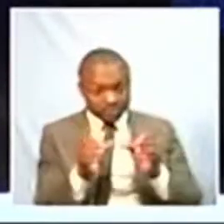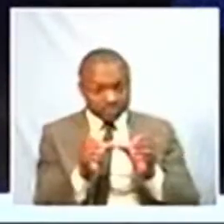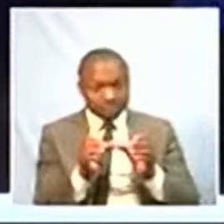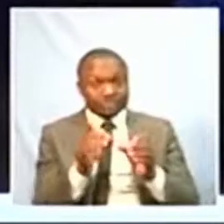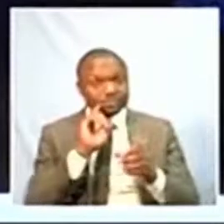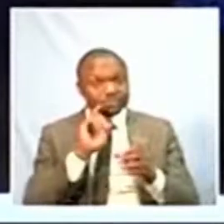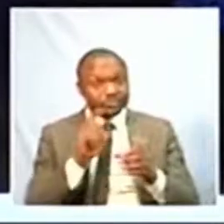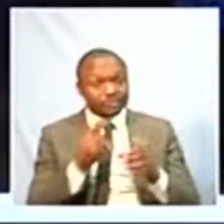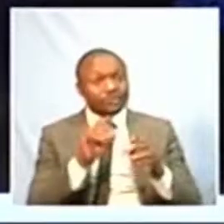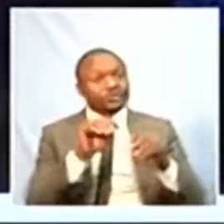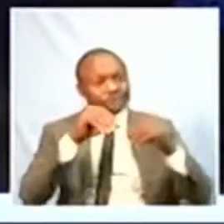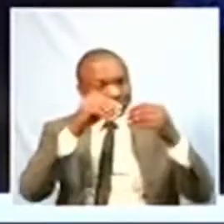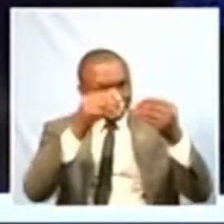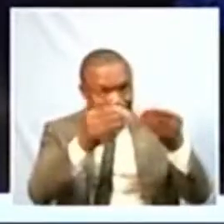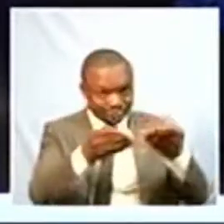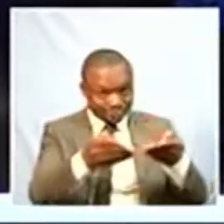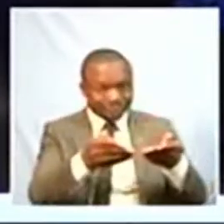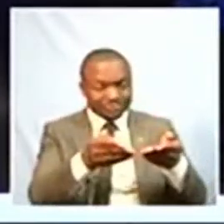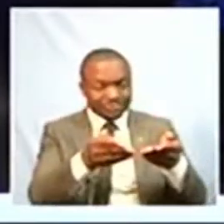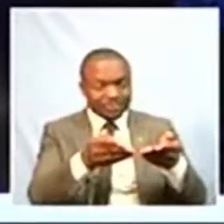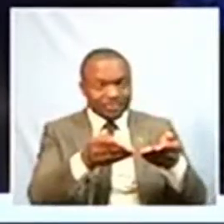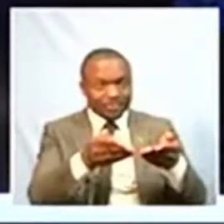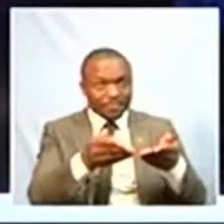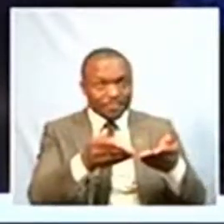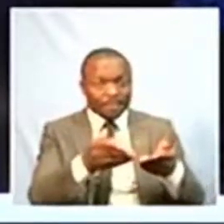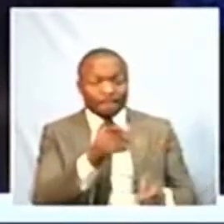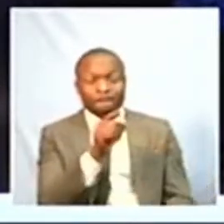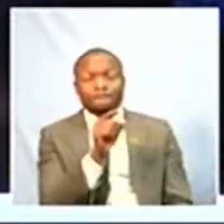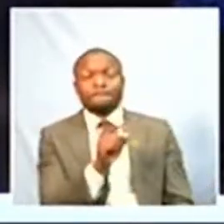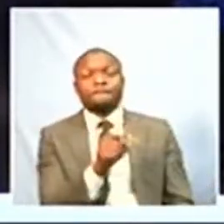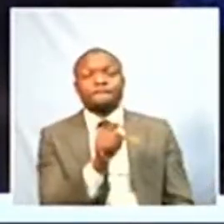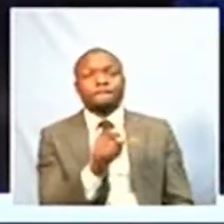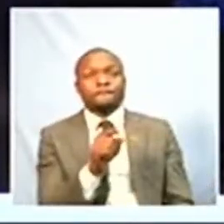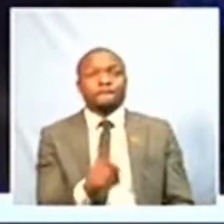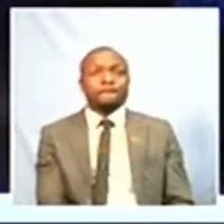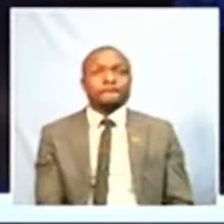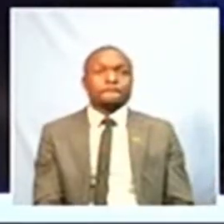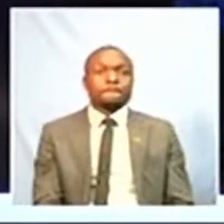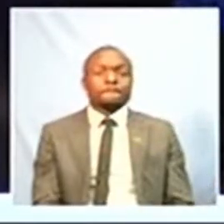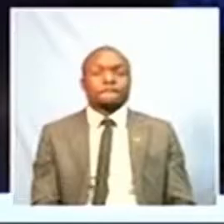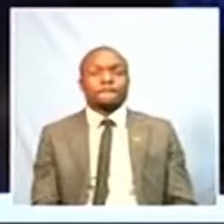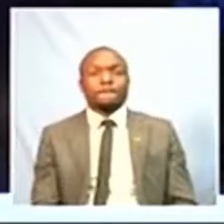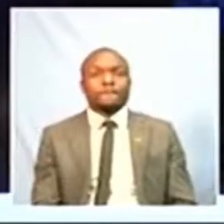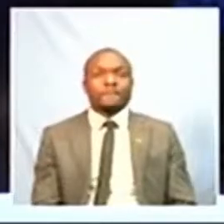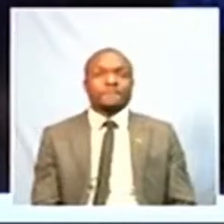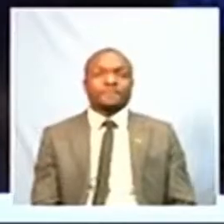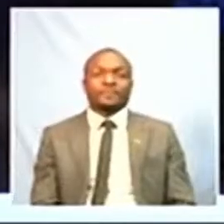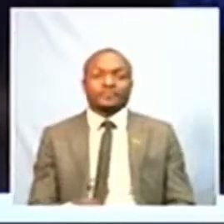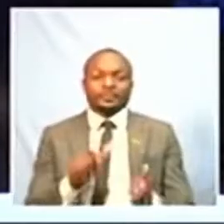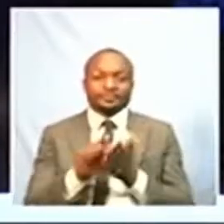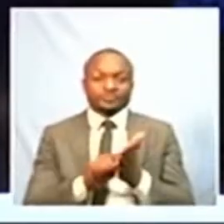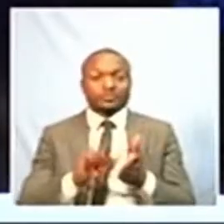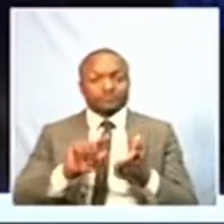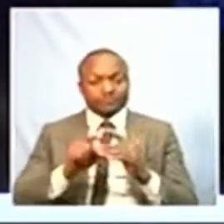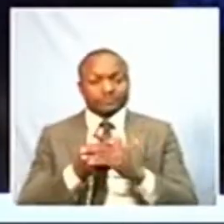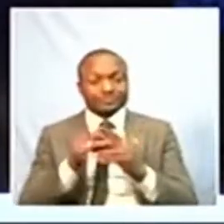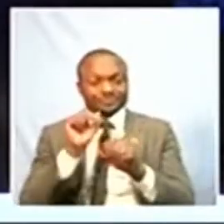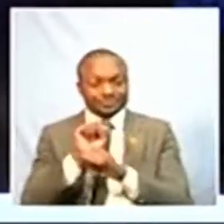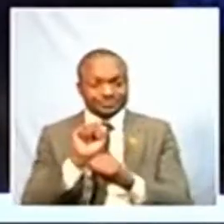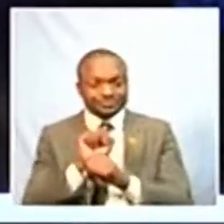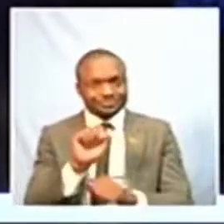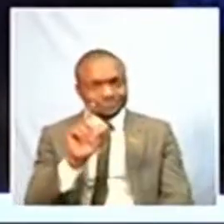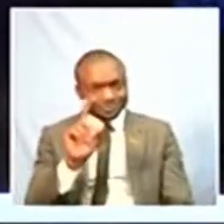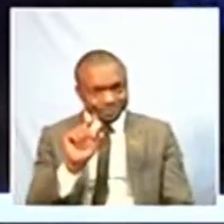that provision, and that circular became effective in 2023.